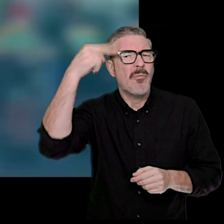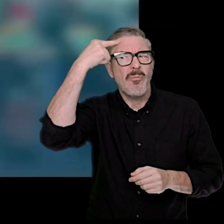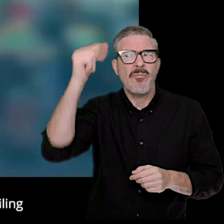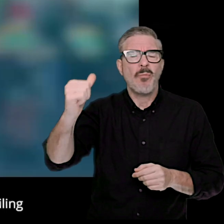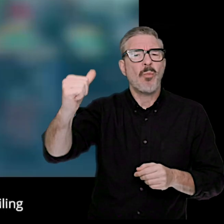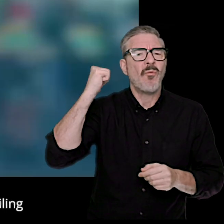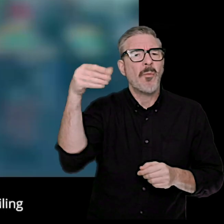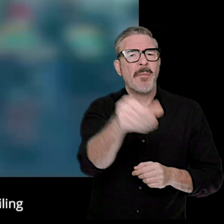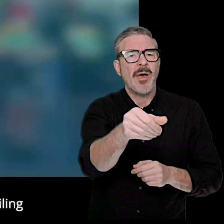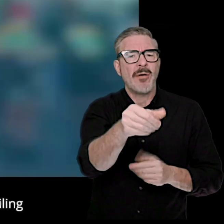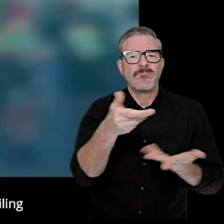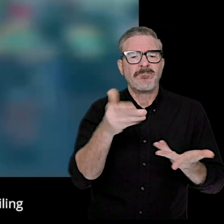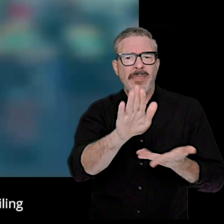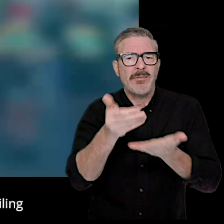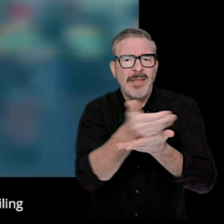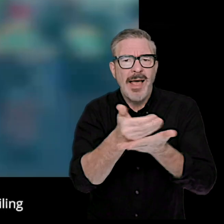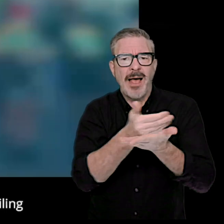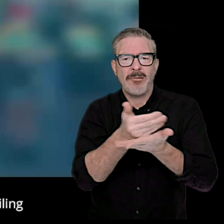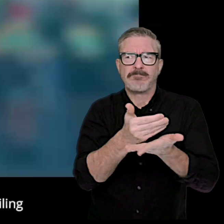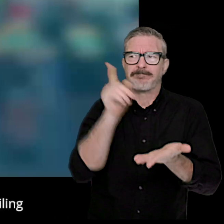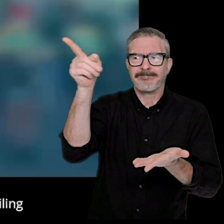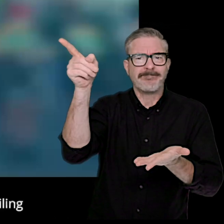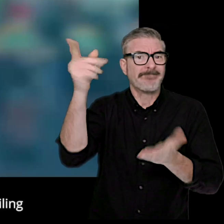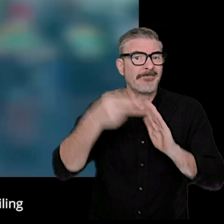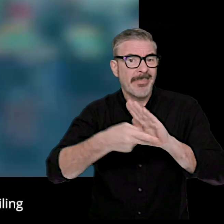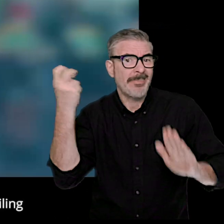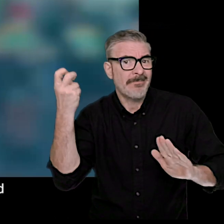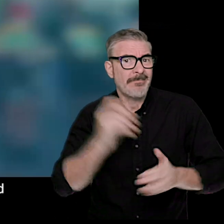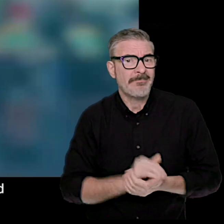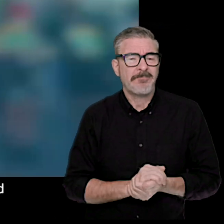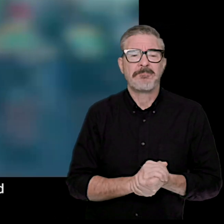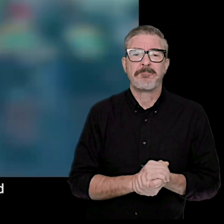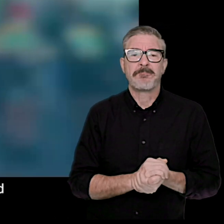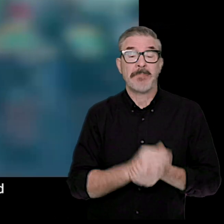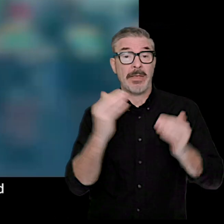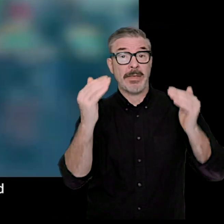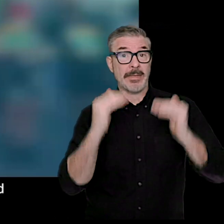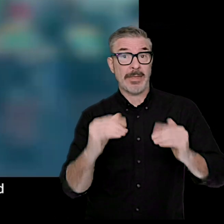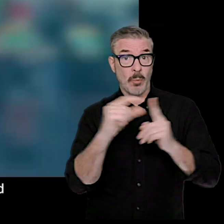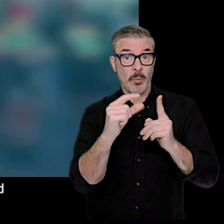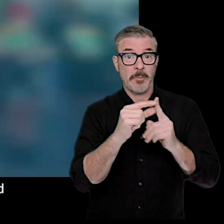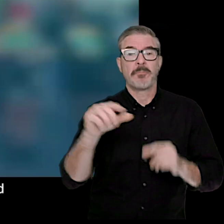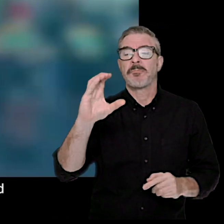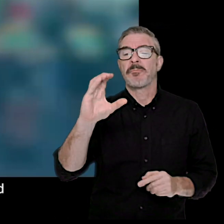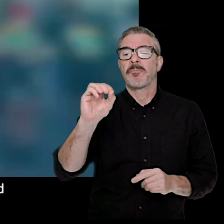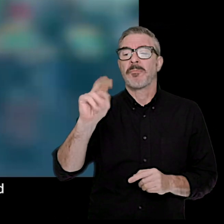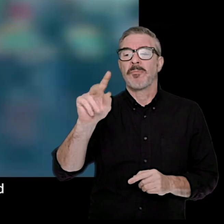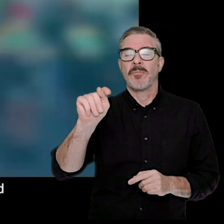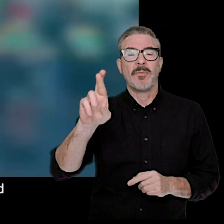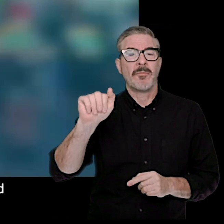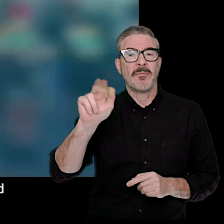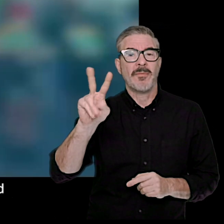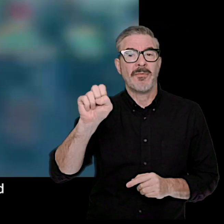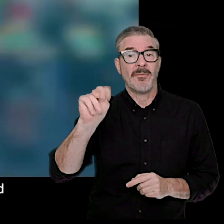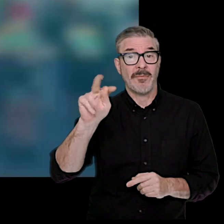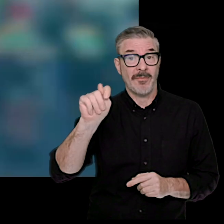theft. And for us at the WSN, that's when an employer breaks the law by failing to pay a worker's wages they earned and or are